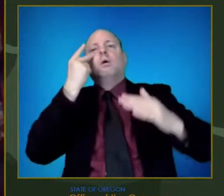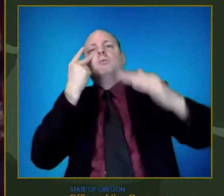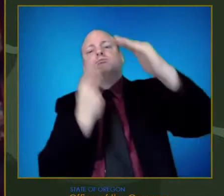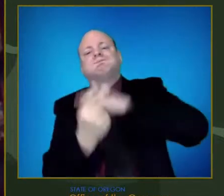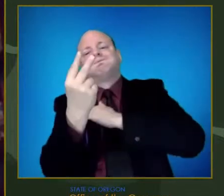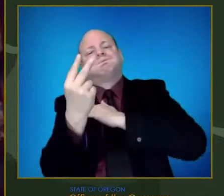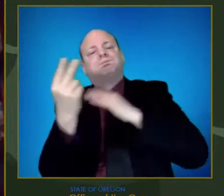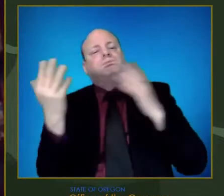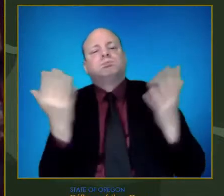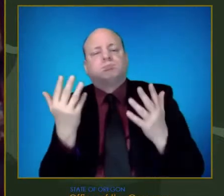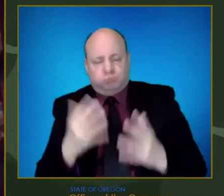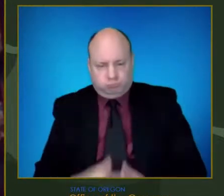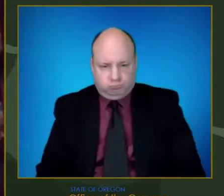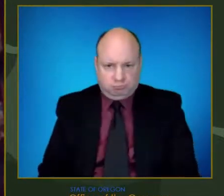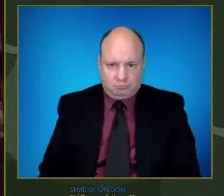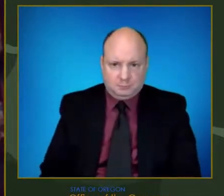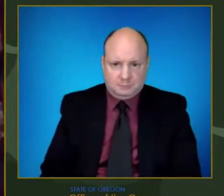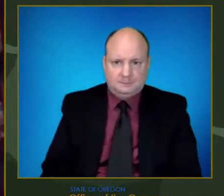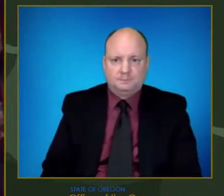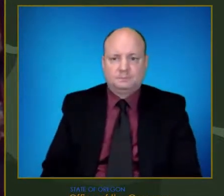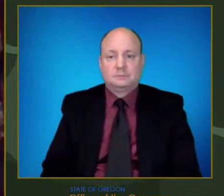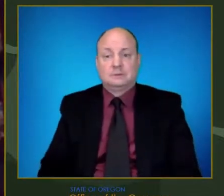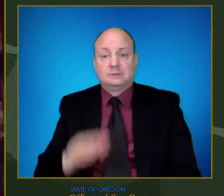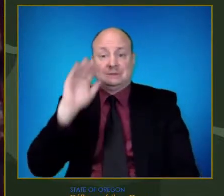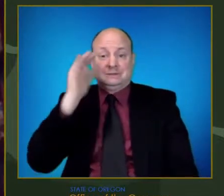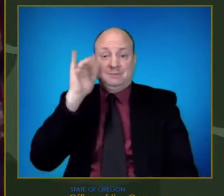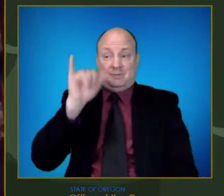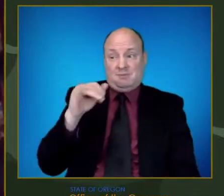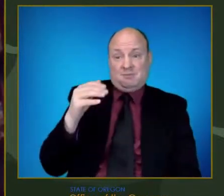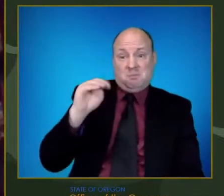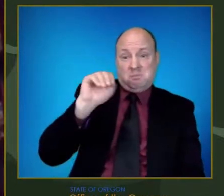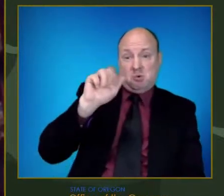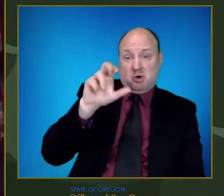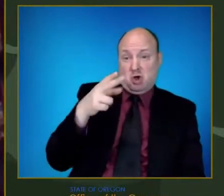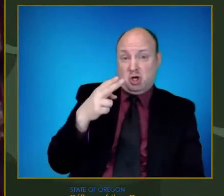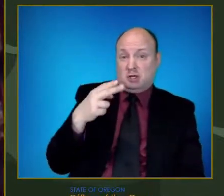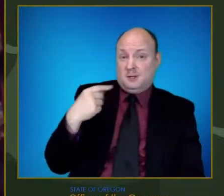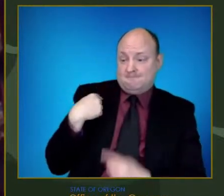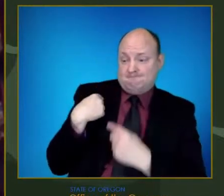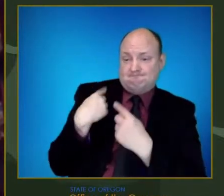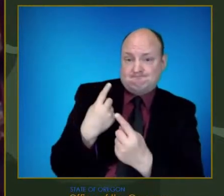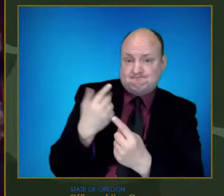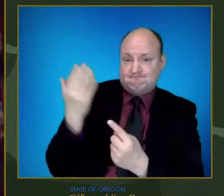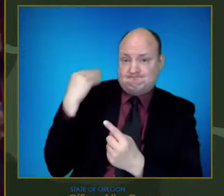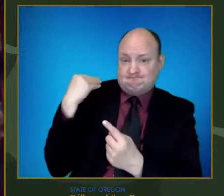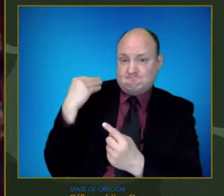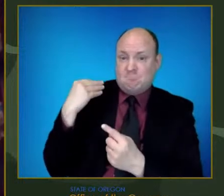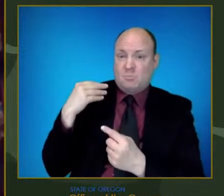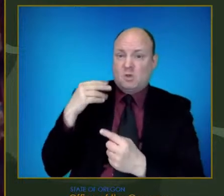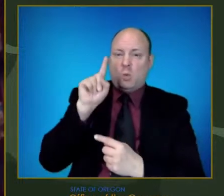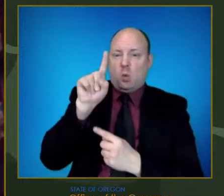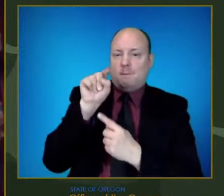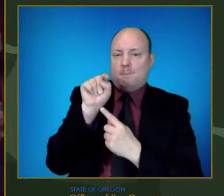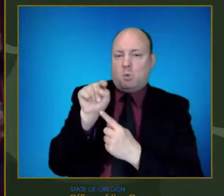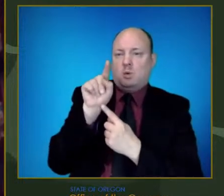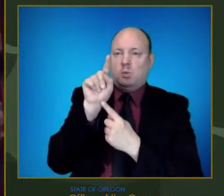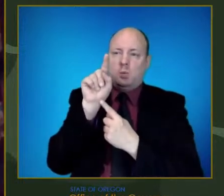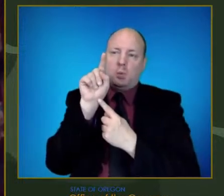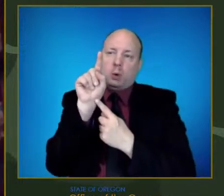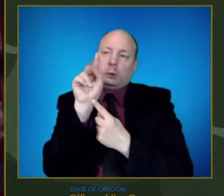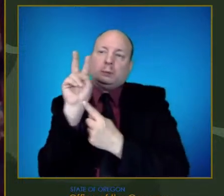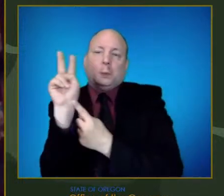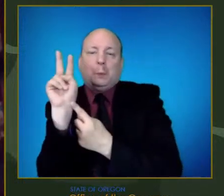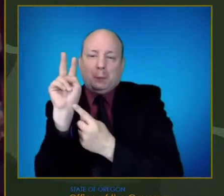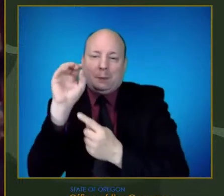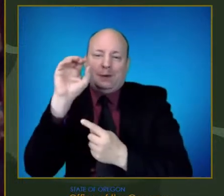through mid-March, with an estimated reproduction rate of 1.12, meaning that for every person infected with the virus, it's spreading to